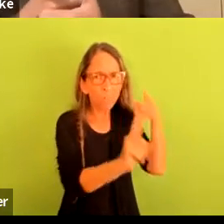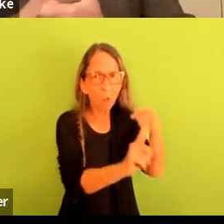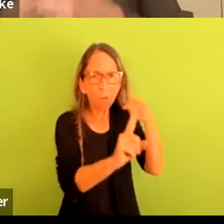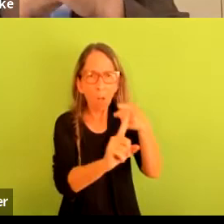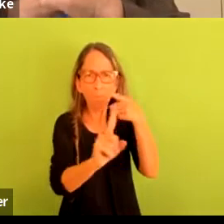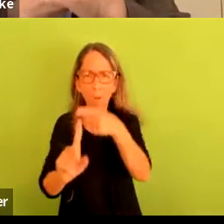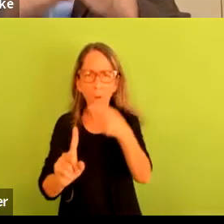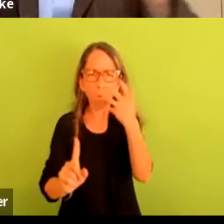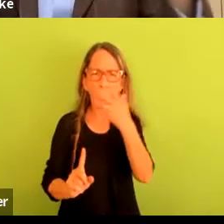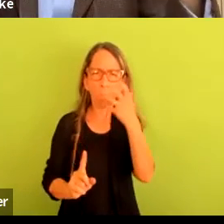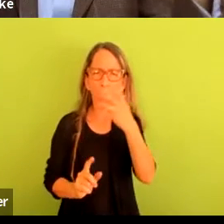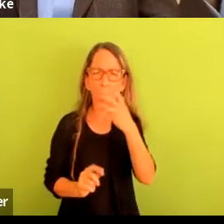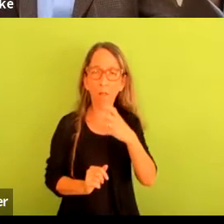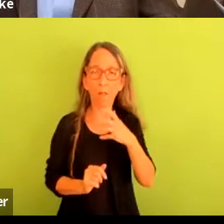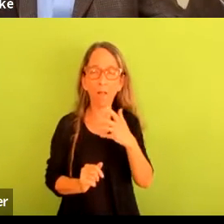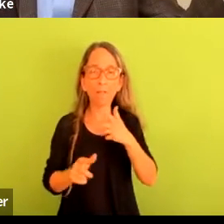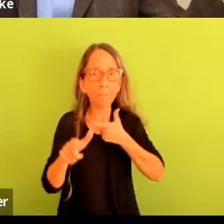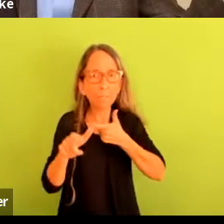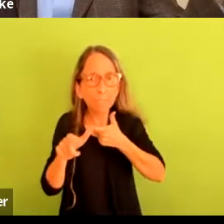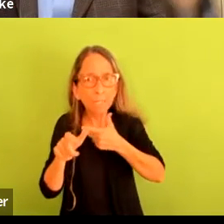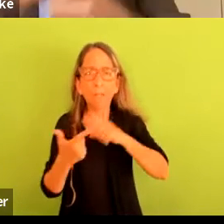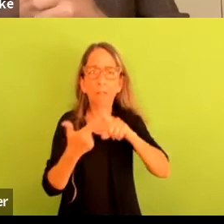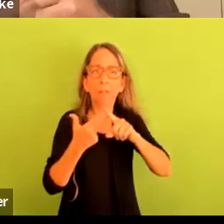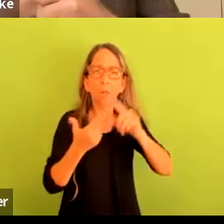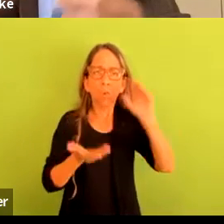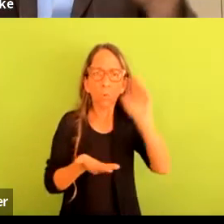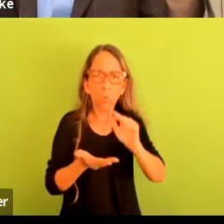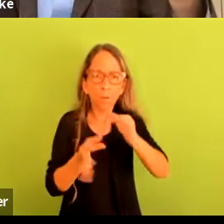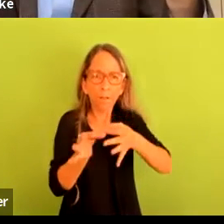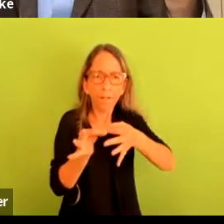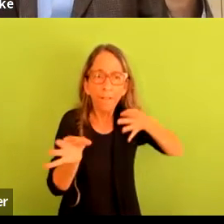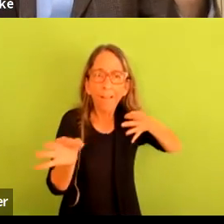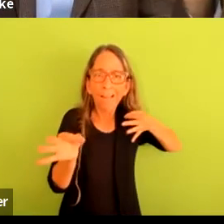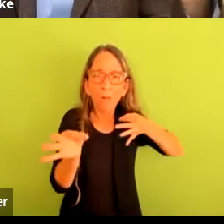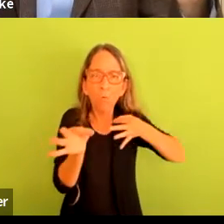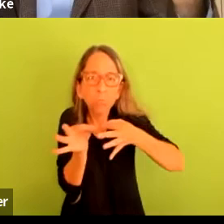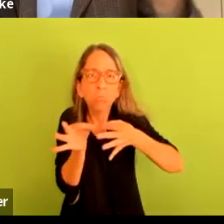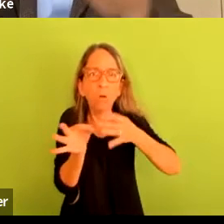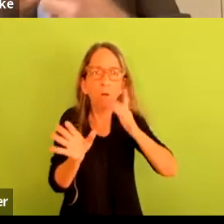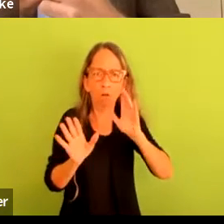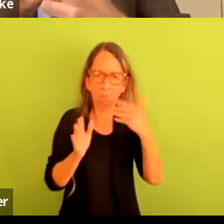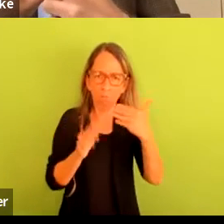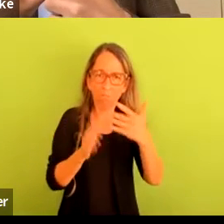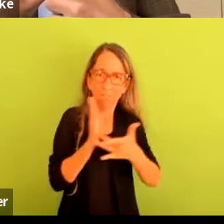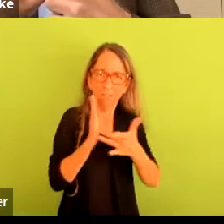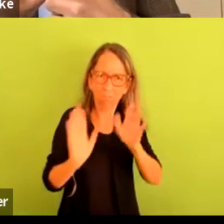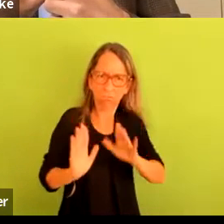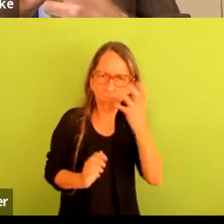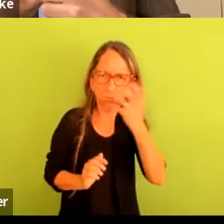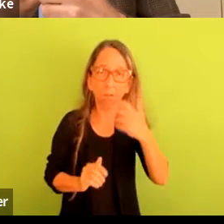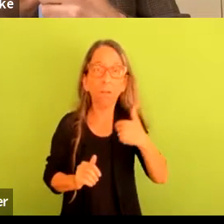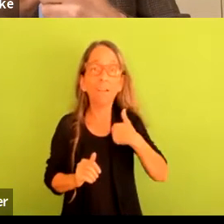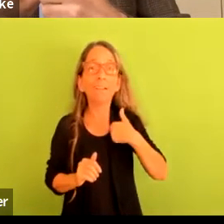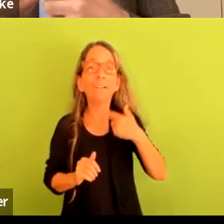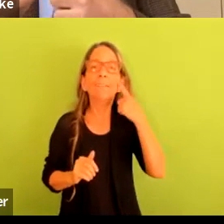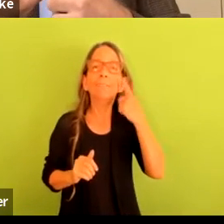the speed, the low latency is terrific. I think the capacity,